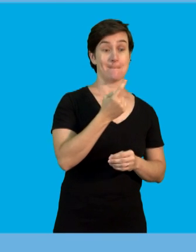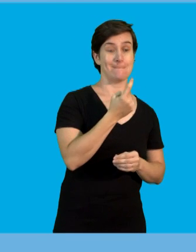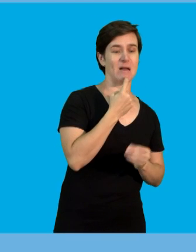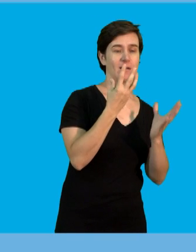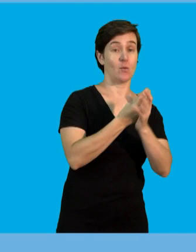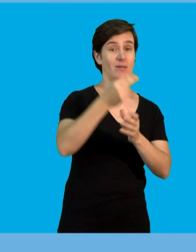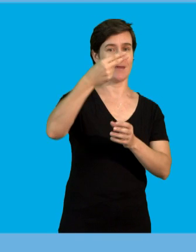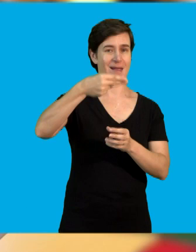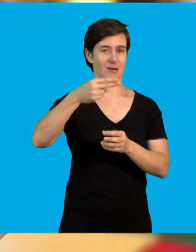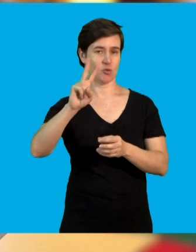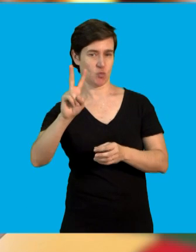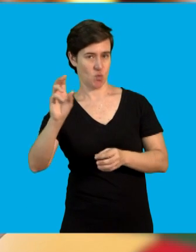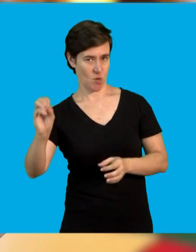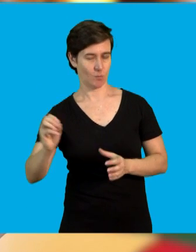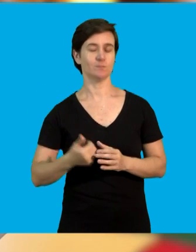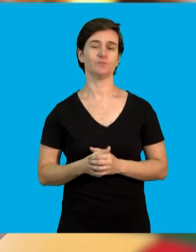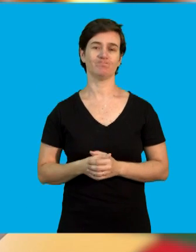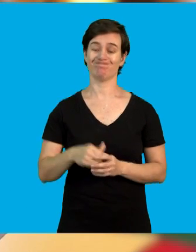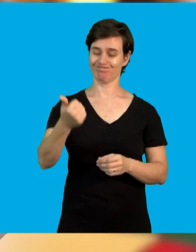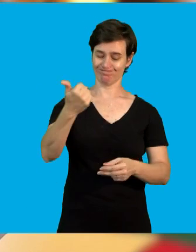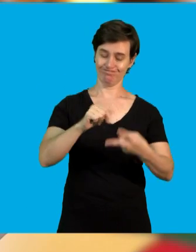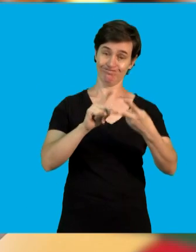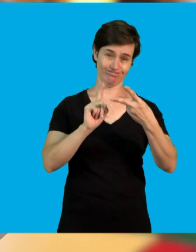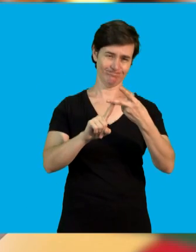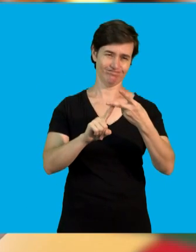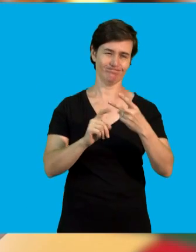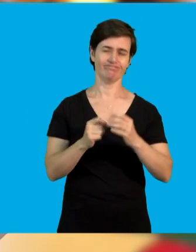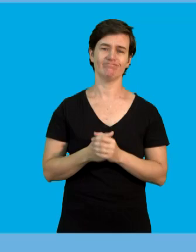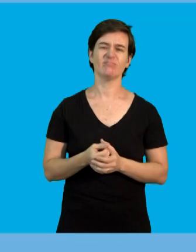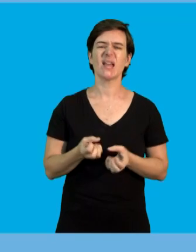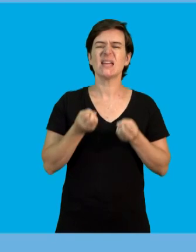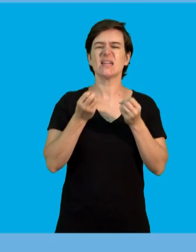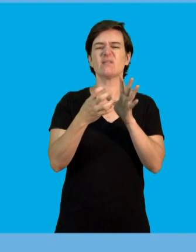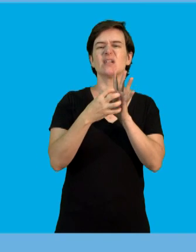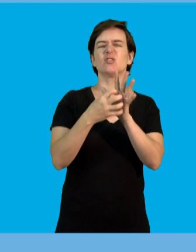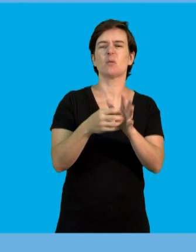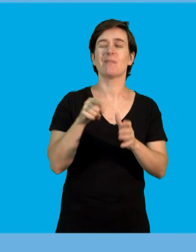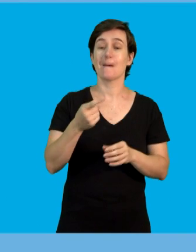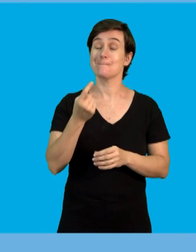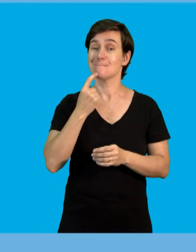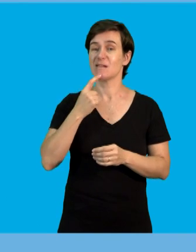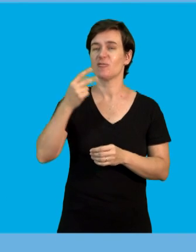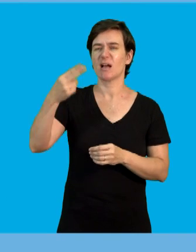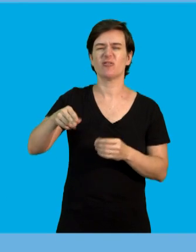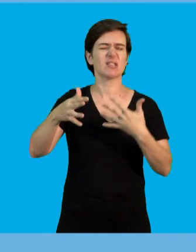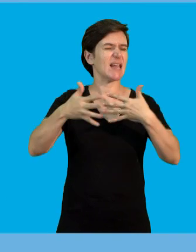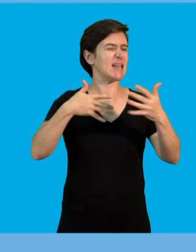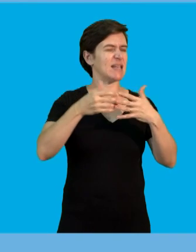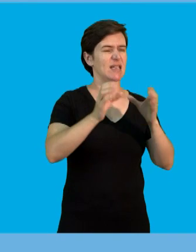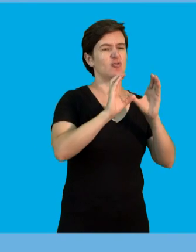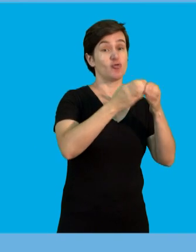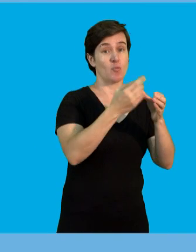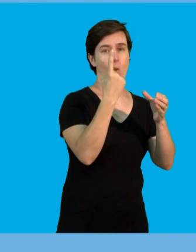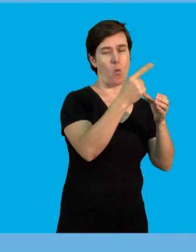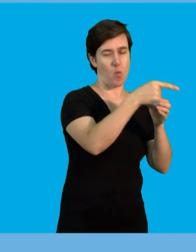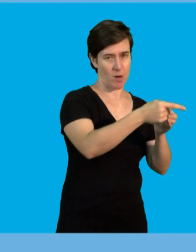It has the OH within itself. Then question B says, give an example of a metal hydroxide of any